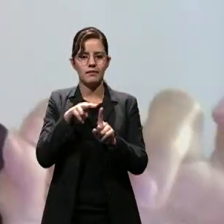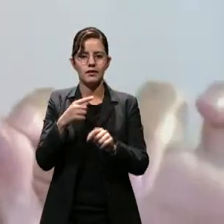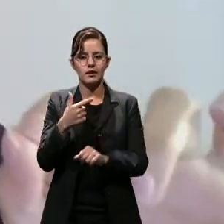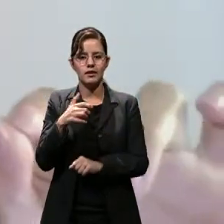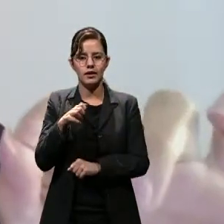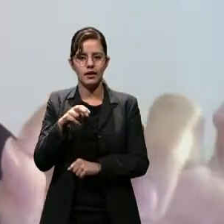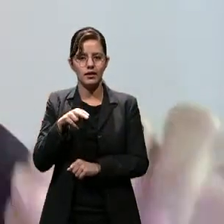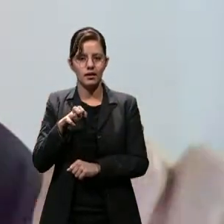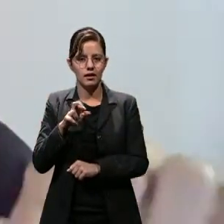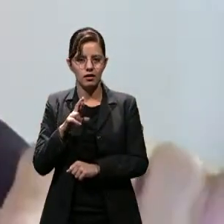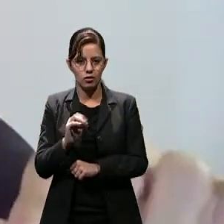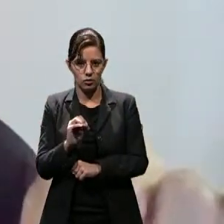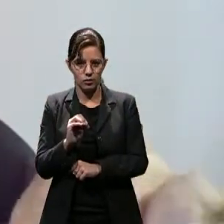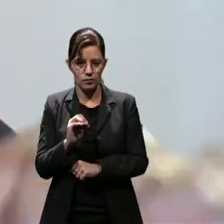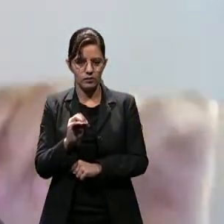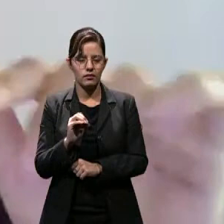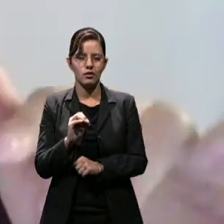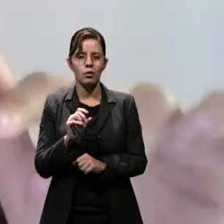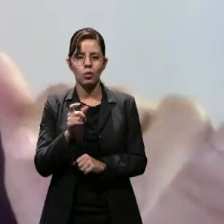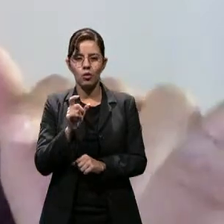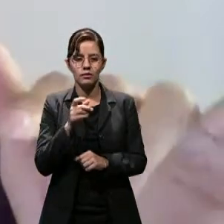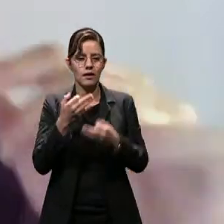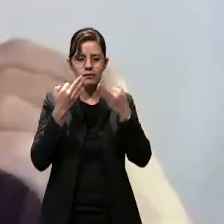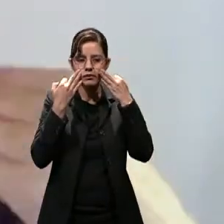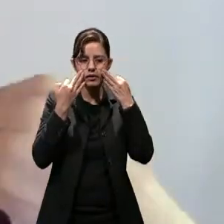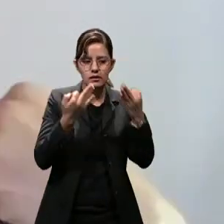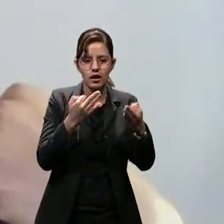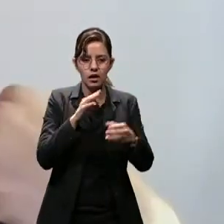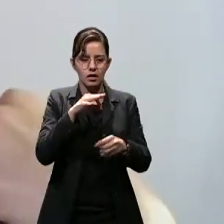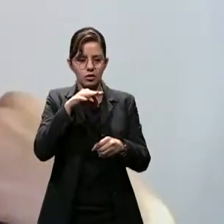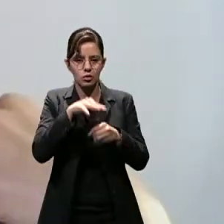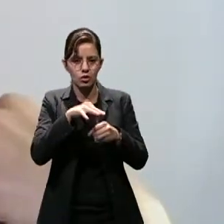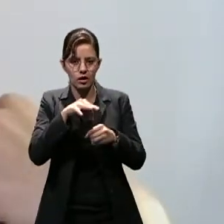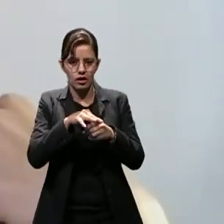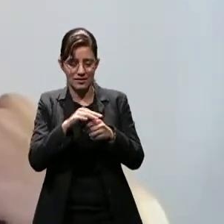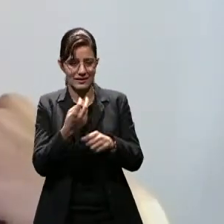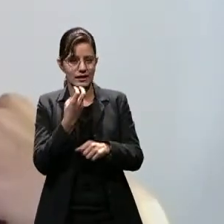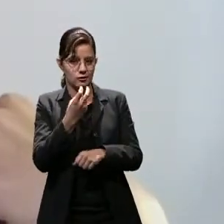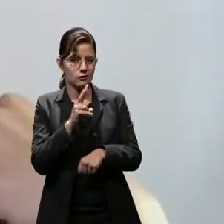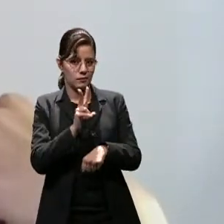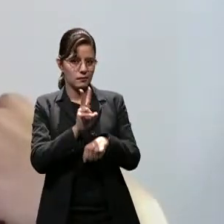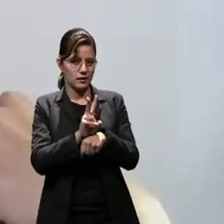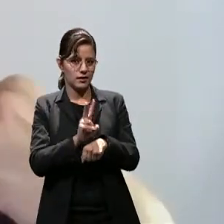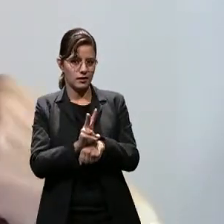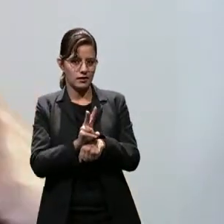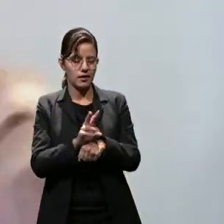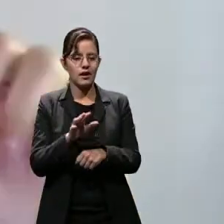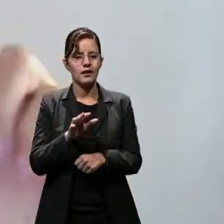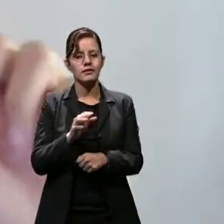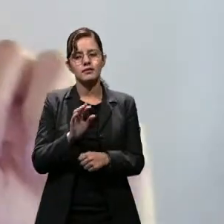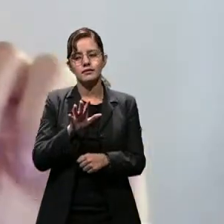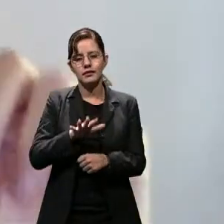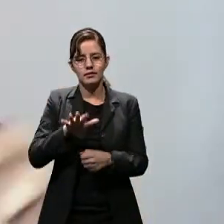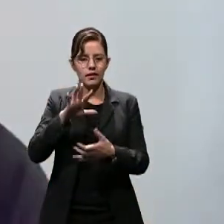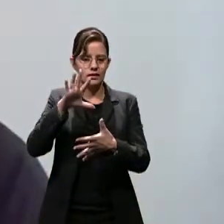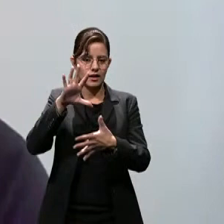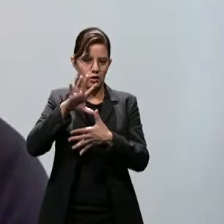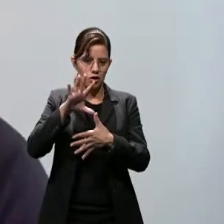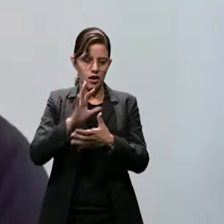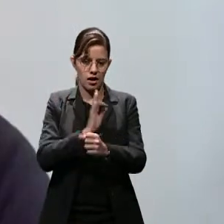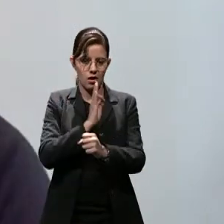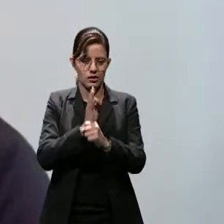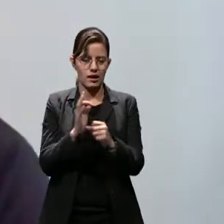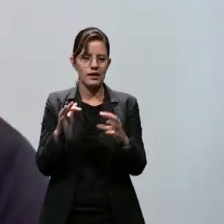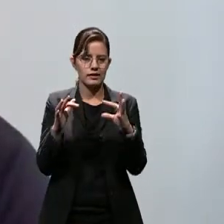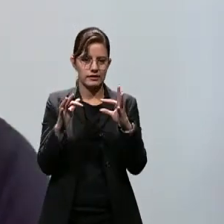gender in electoral observation, then the challenge of gender-based political violence on a regional